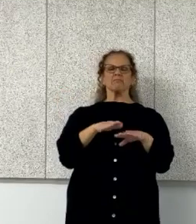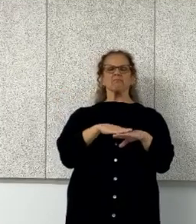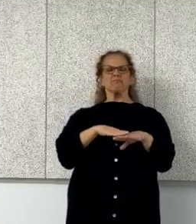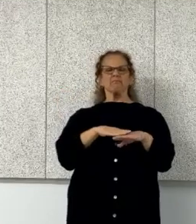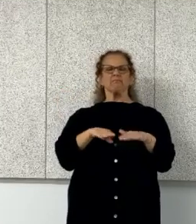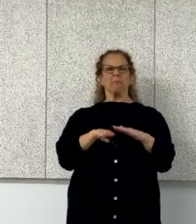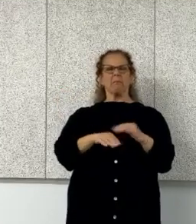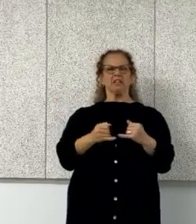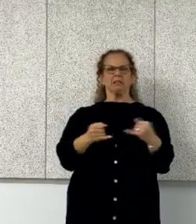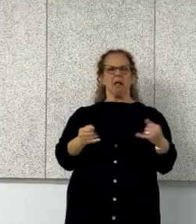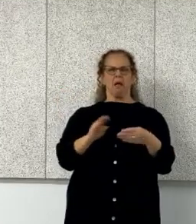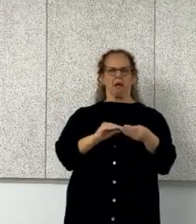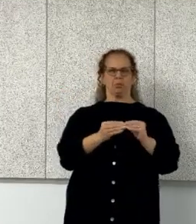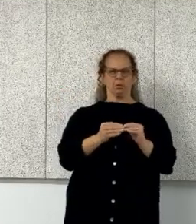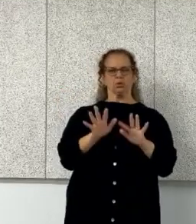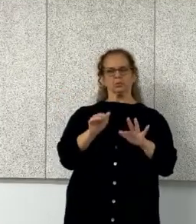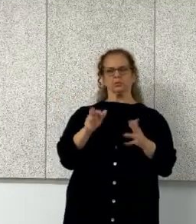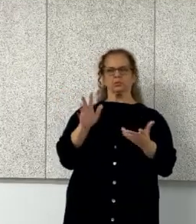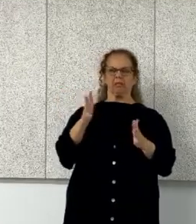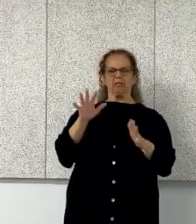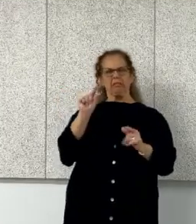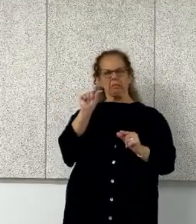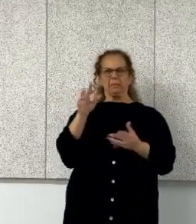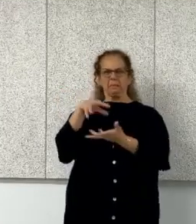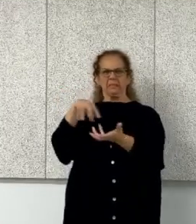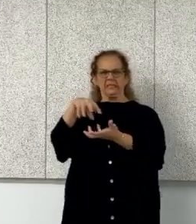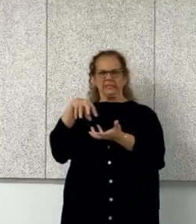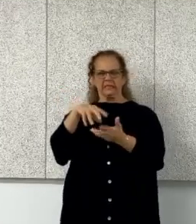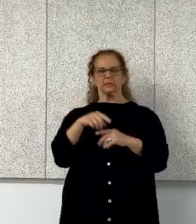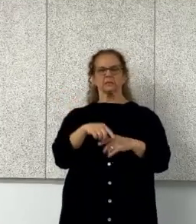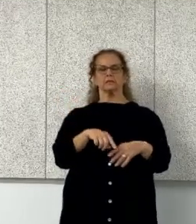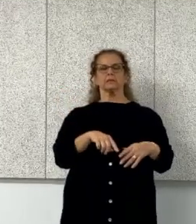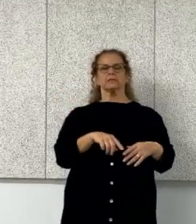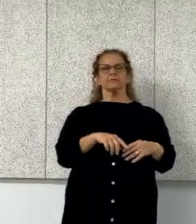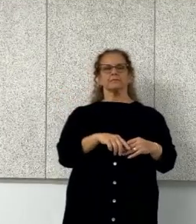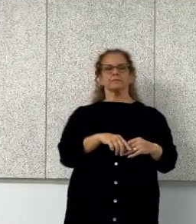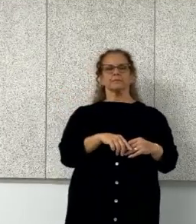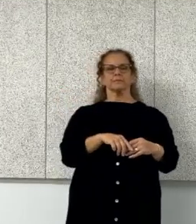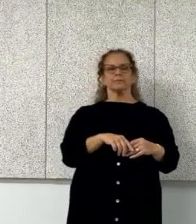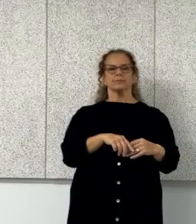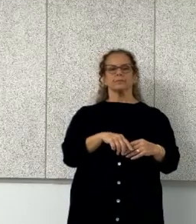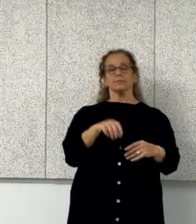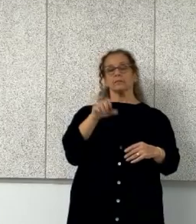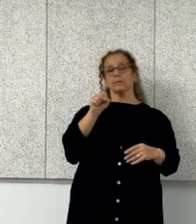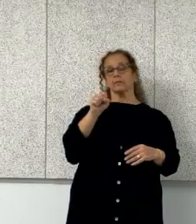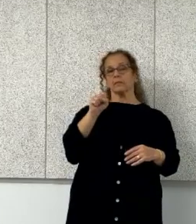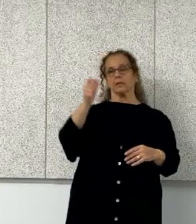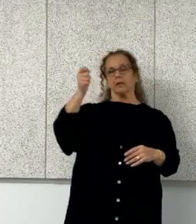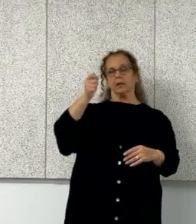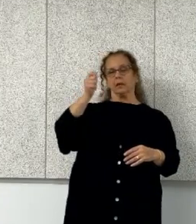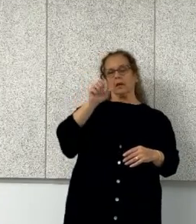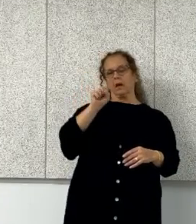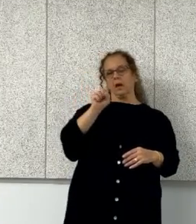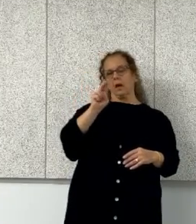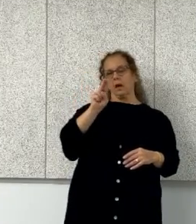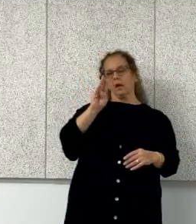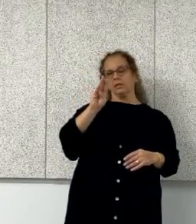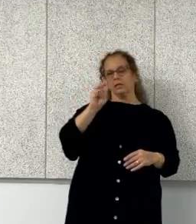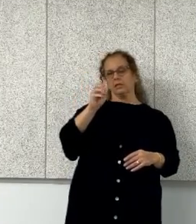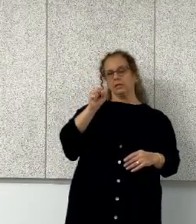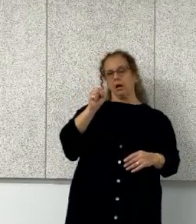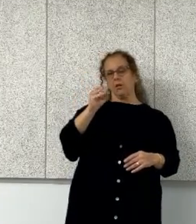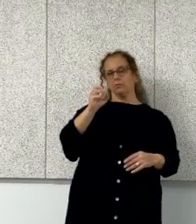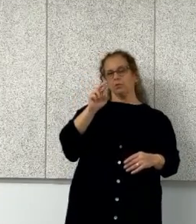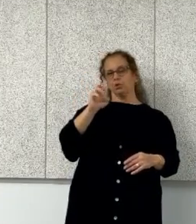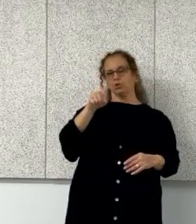of a mixed bag right now. Let's start with subs. So subscriptions right now, we're seeing that there's roughly an average of